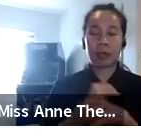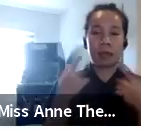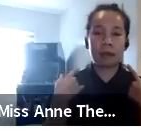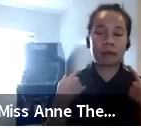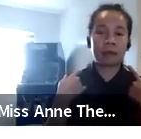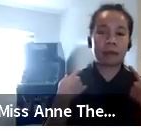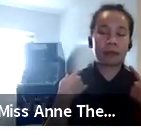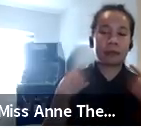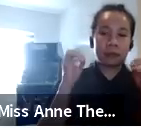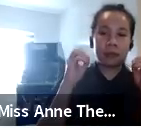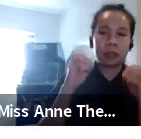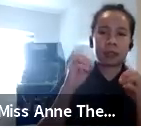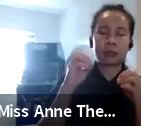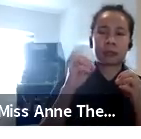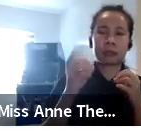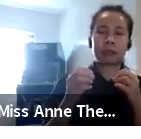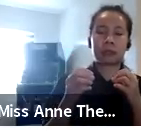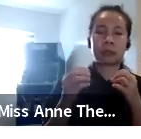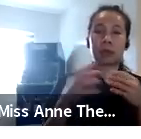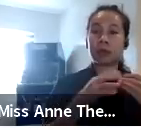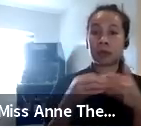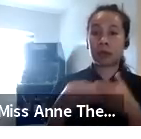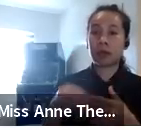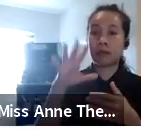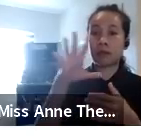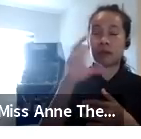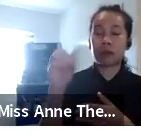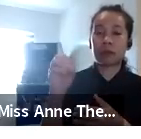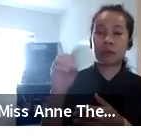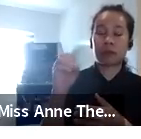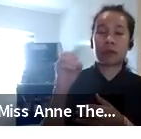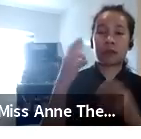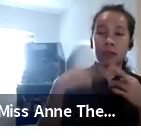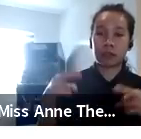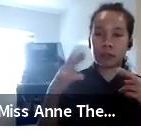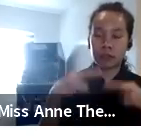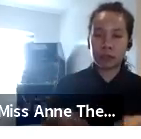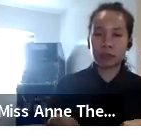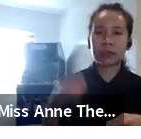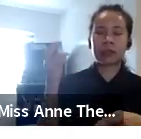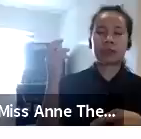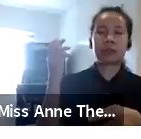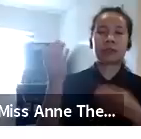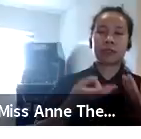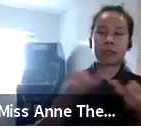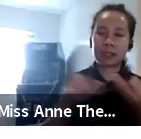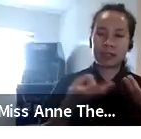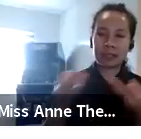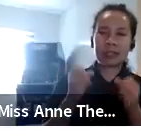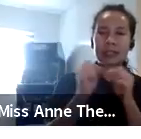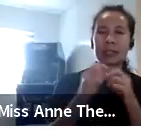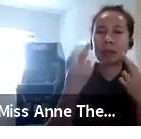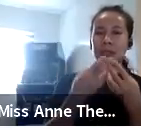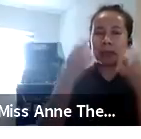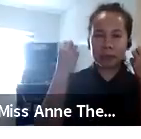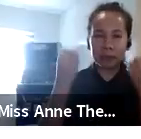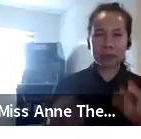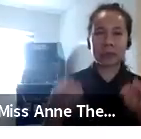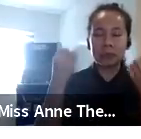least 550 researchers. I have initiated, facilitated numerous seminars, trainings, and conferences. I